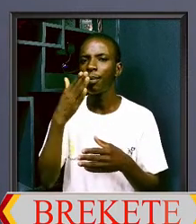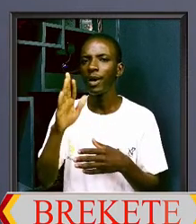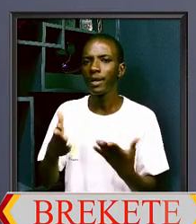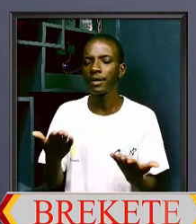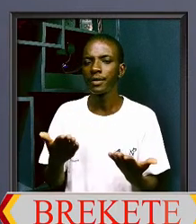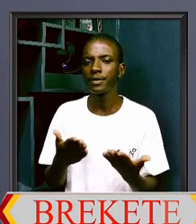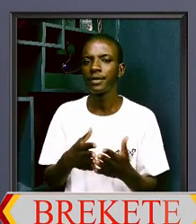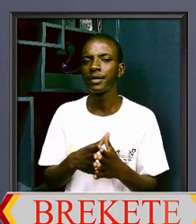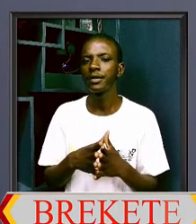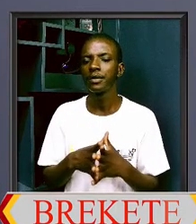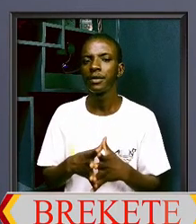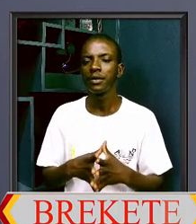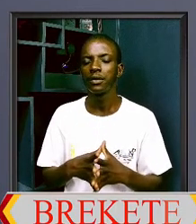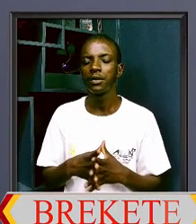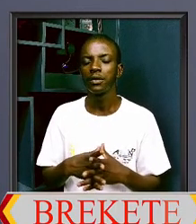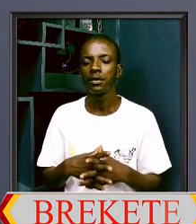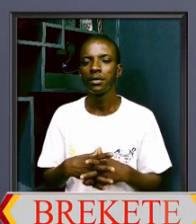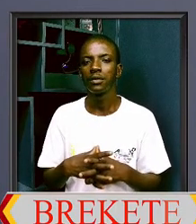them